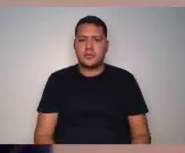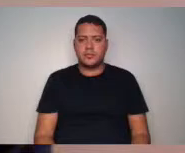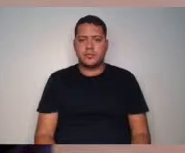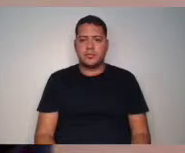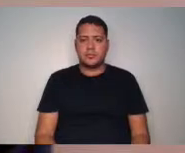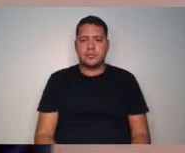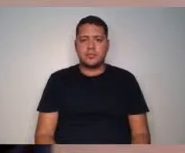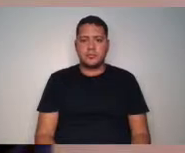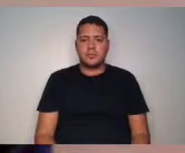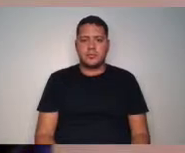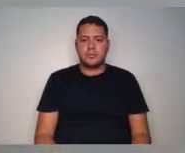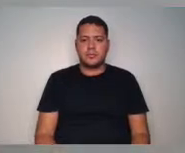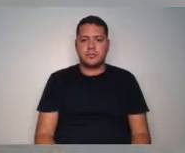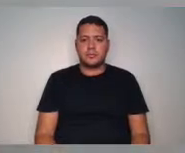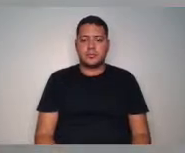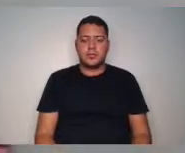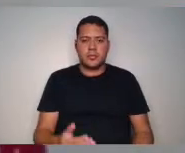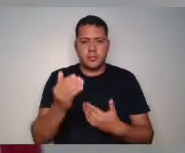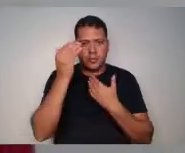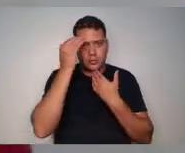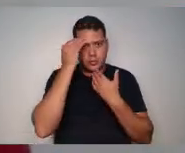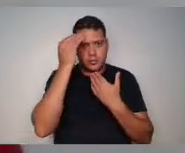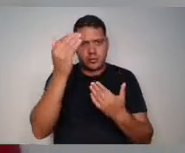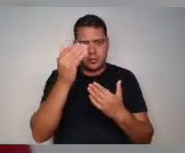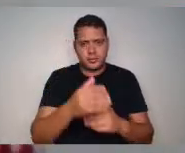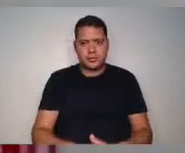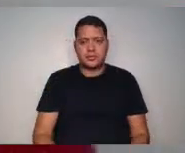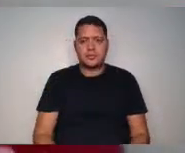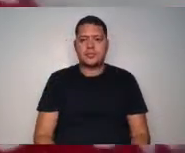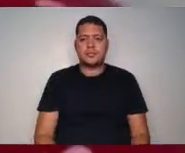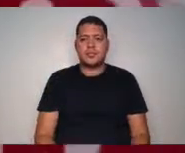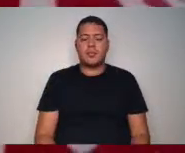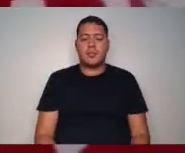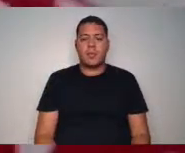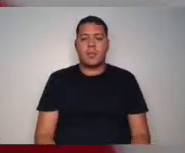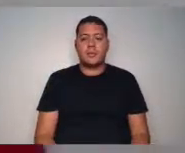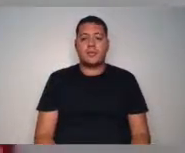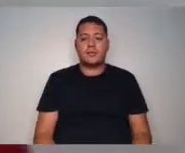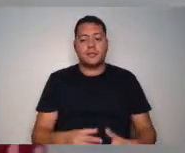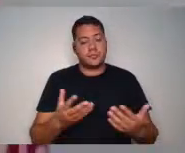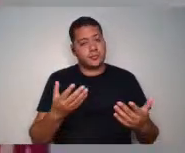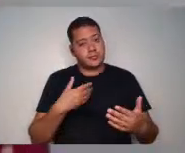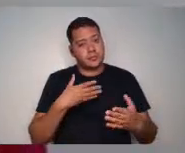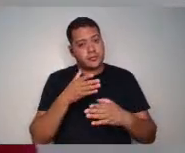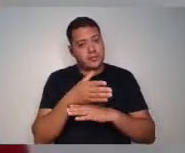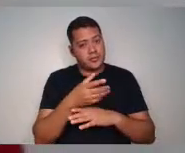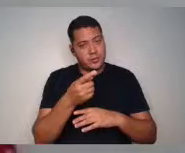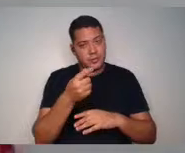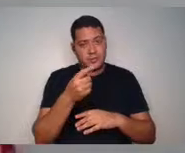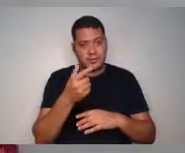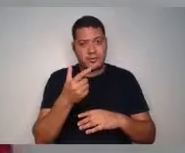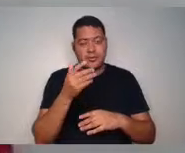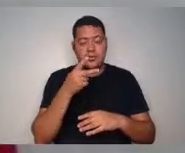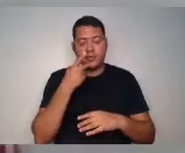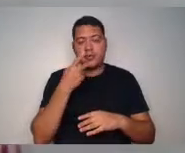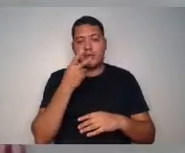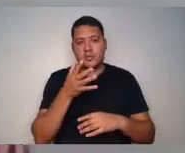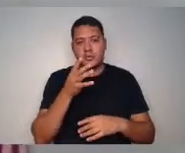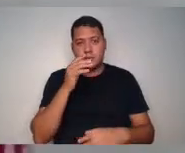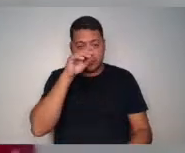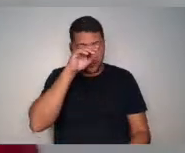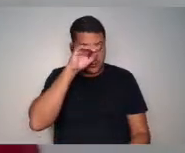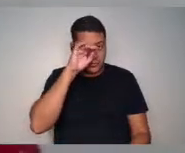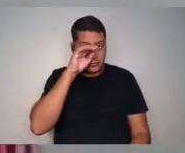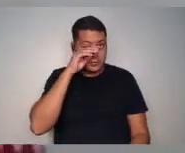And Obrigada. Bom, eu vou invadir um pouco a questão anterior. I'm going to talk a little bit about